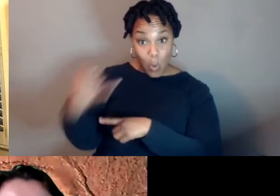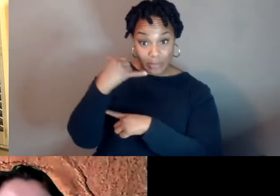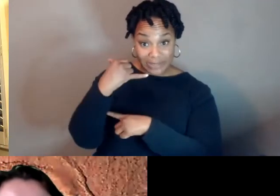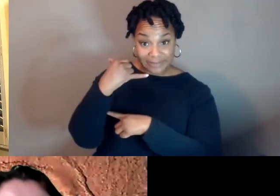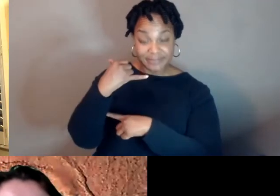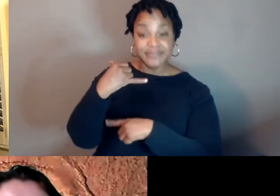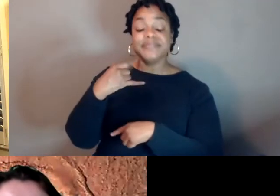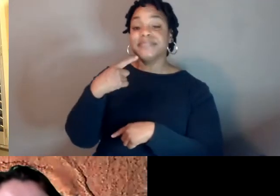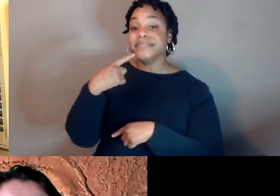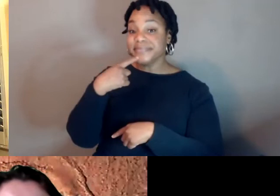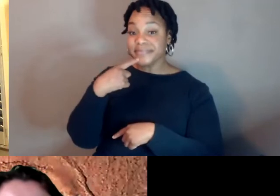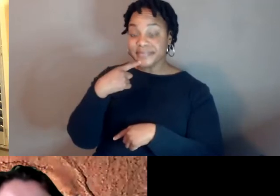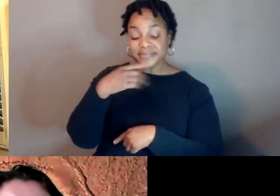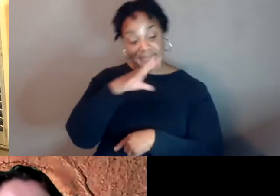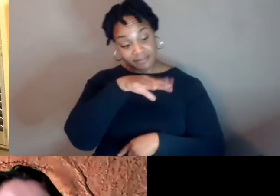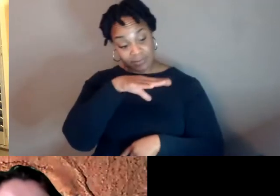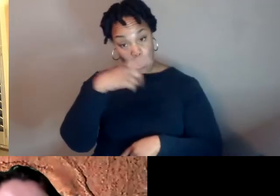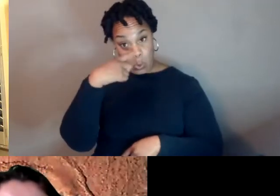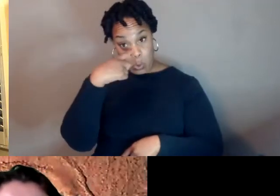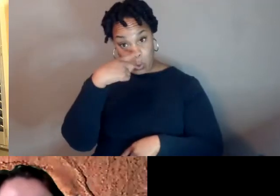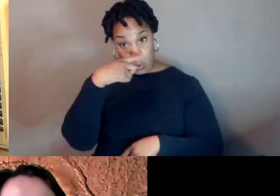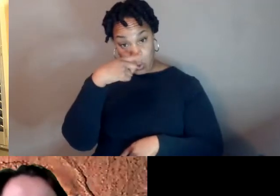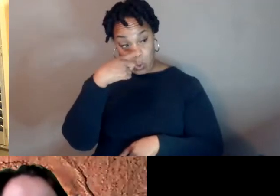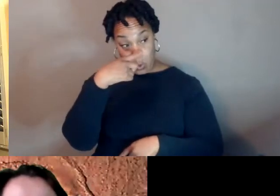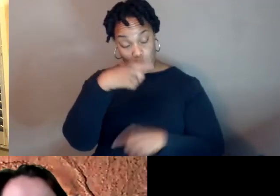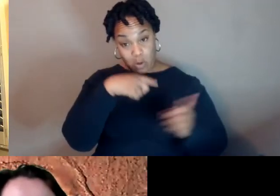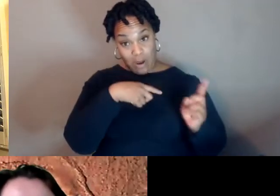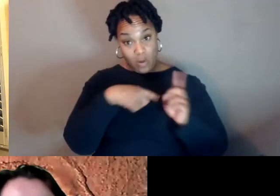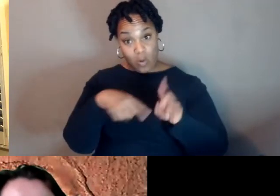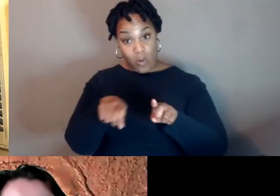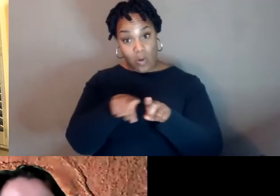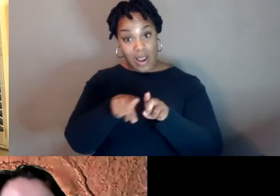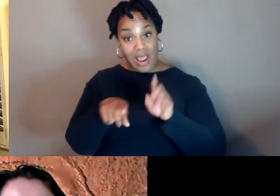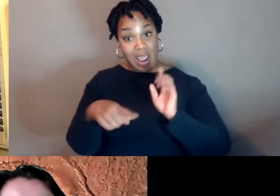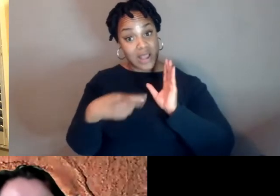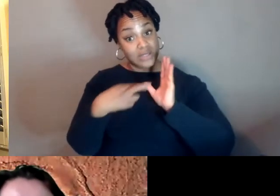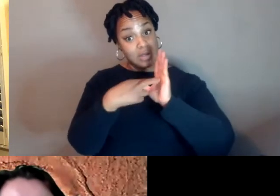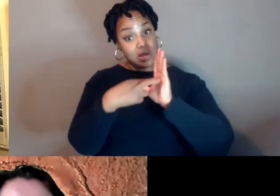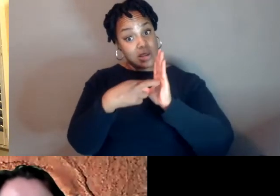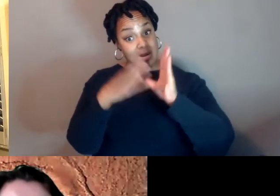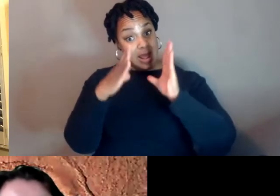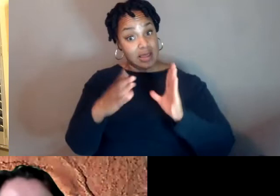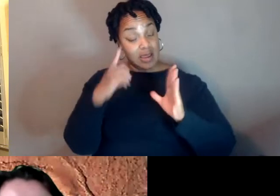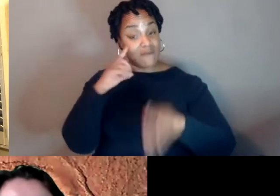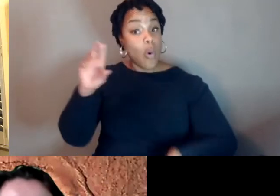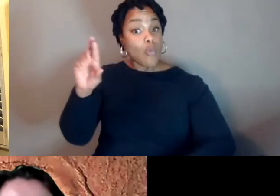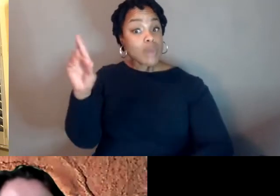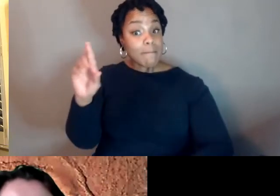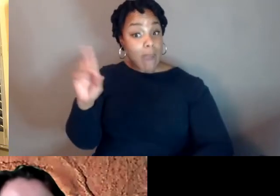I be a delegate for the Republican Party